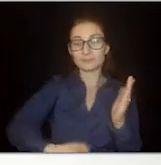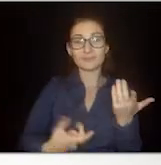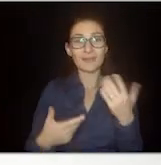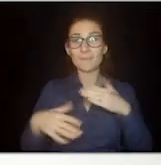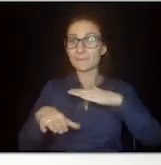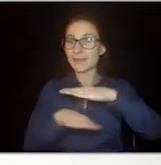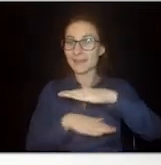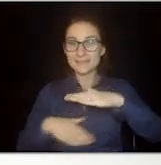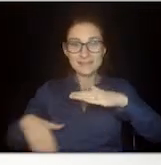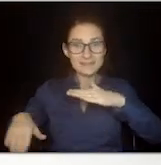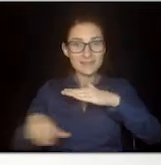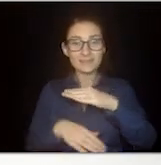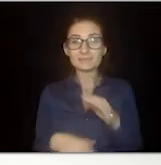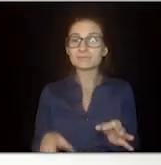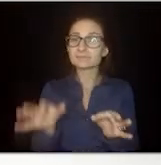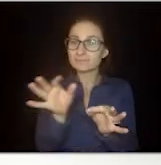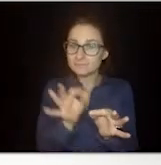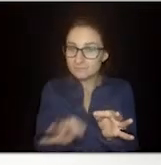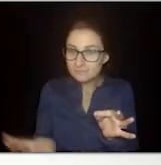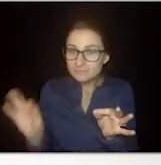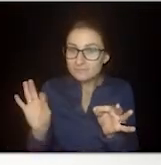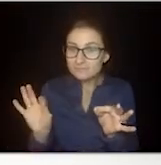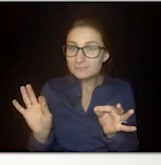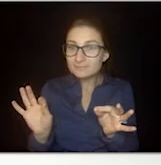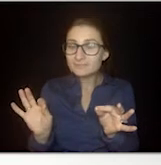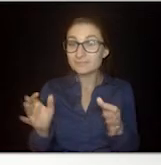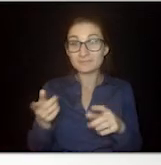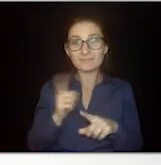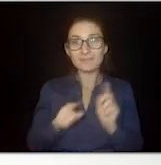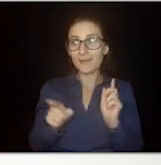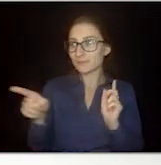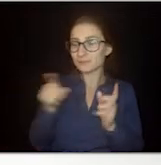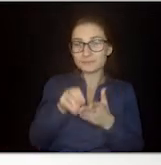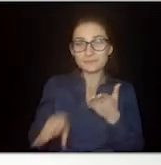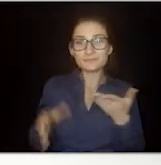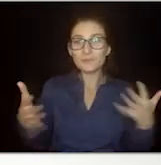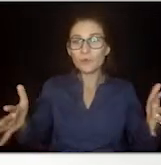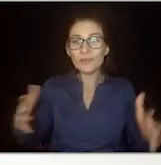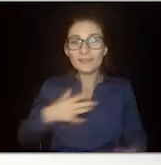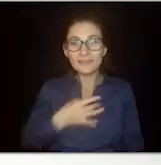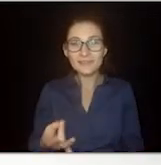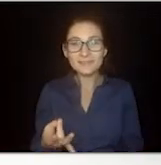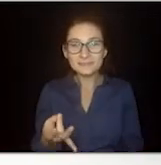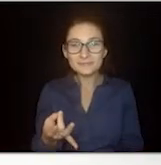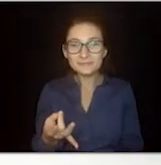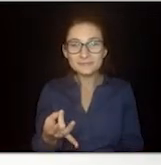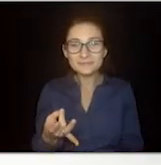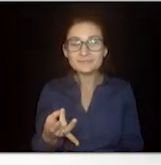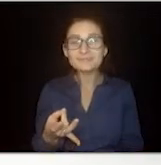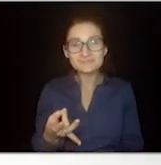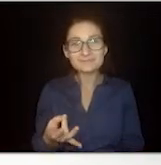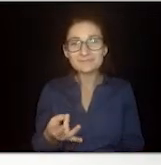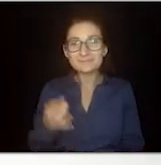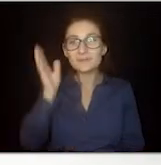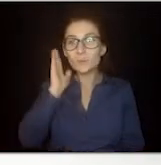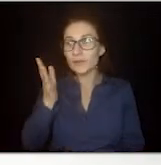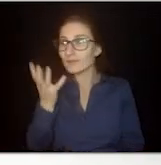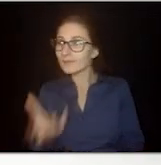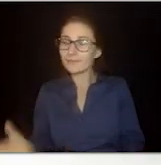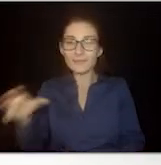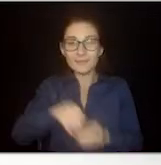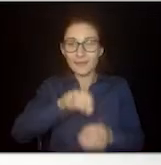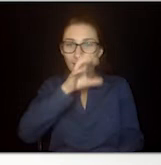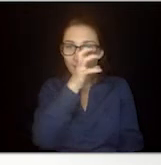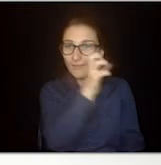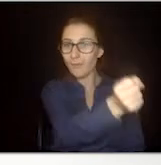very basic, very simple, but you already know they like it. So what are they